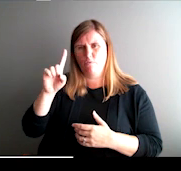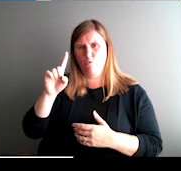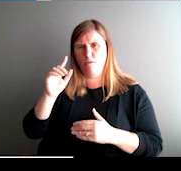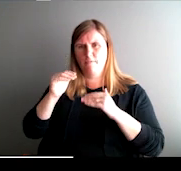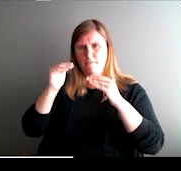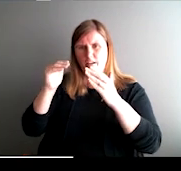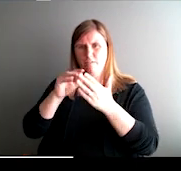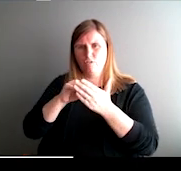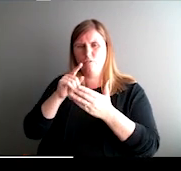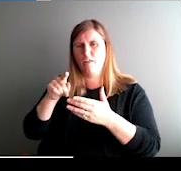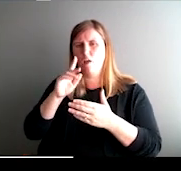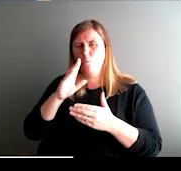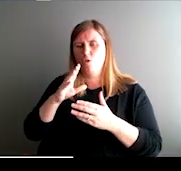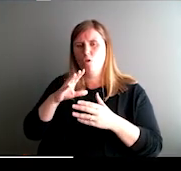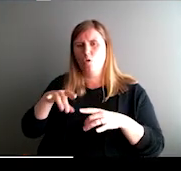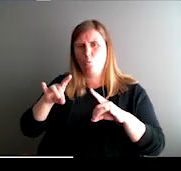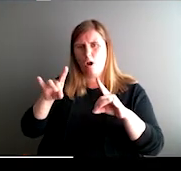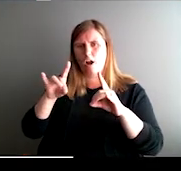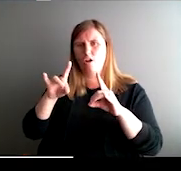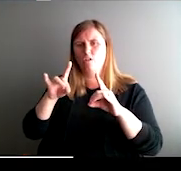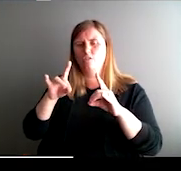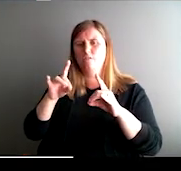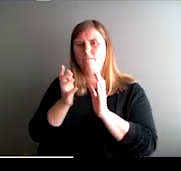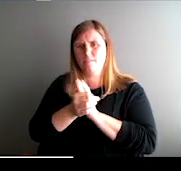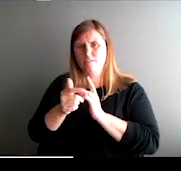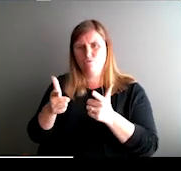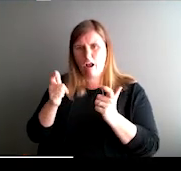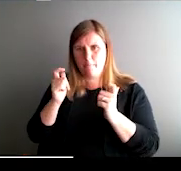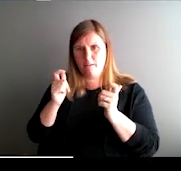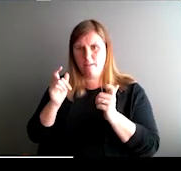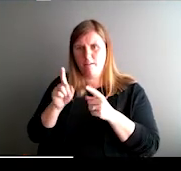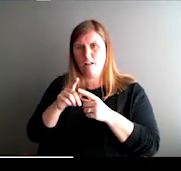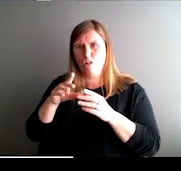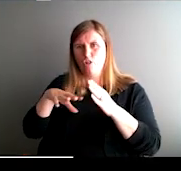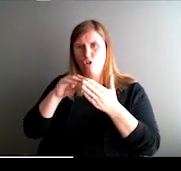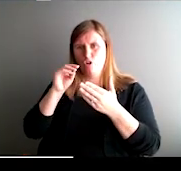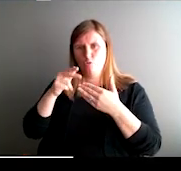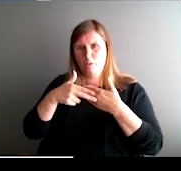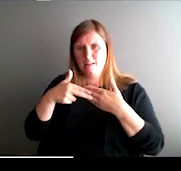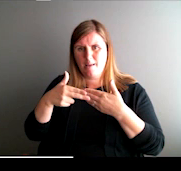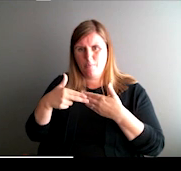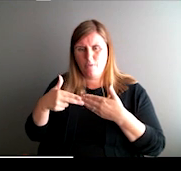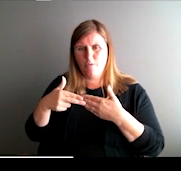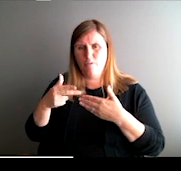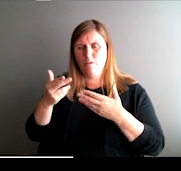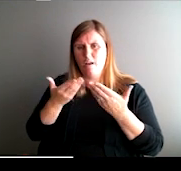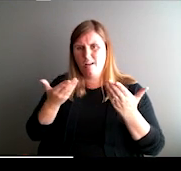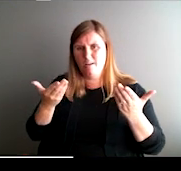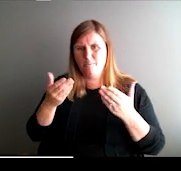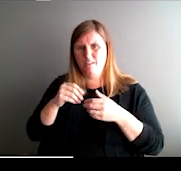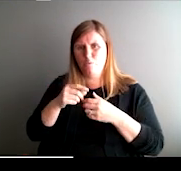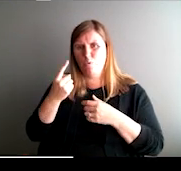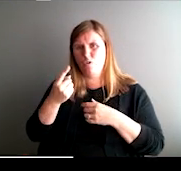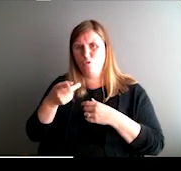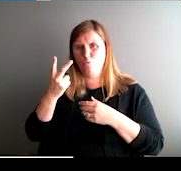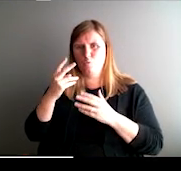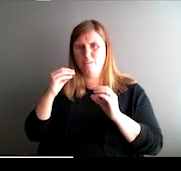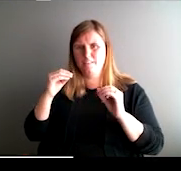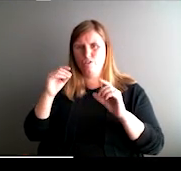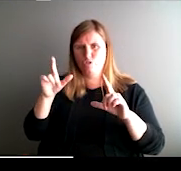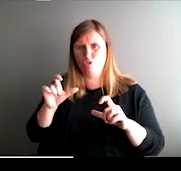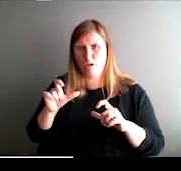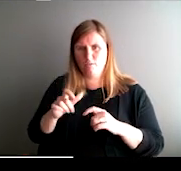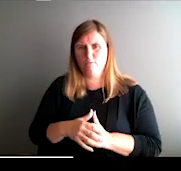that they will acquire skills fairly rapidly, such as learning to label an item in 1 or 2 teaching